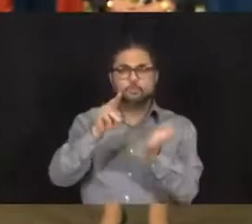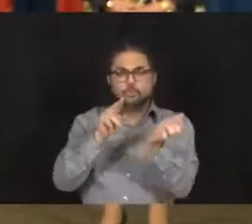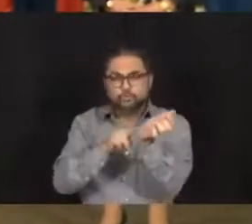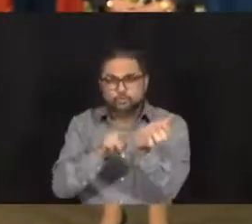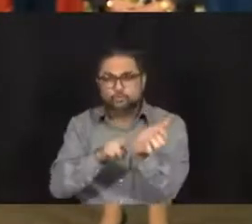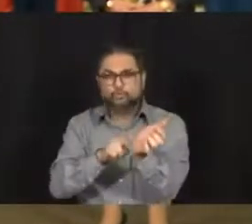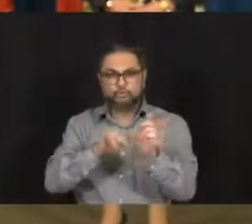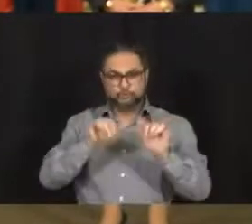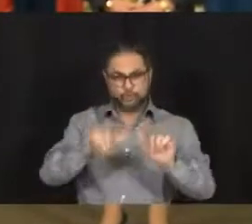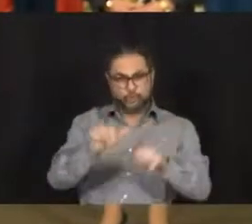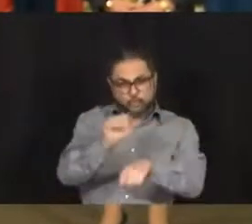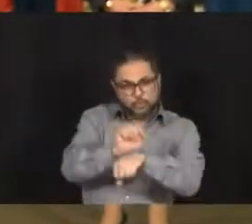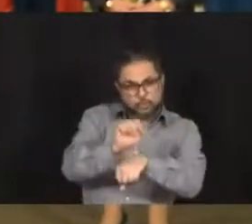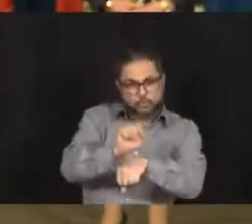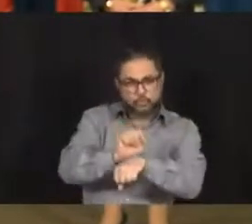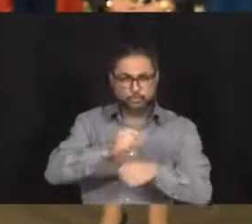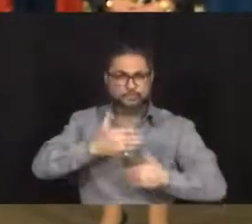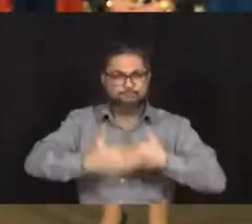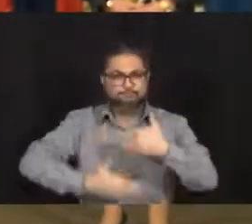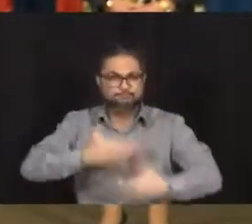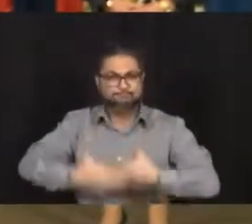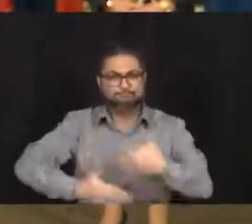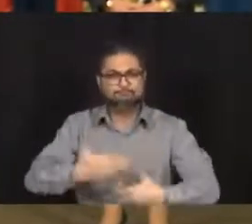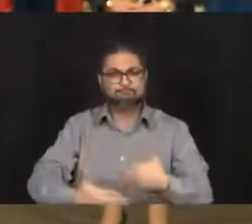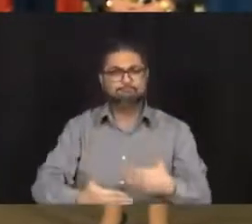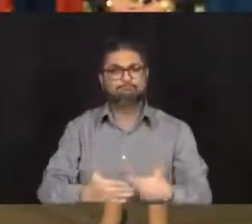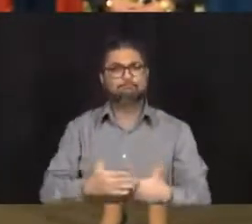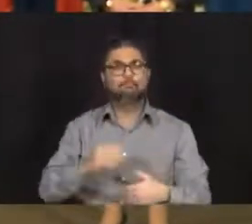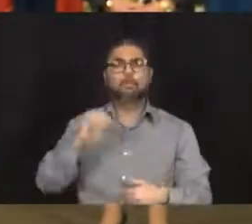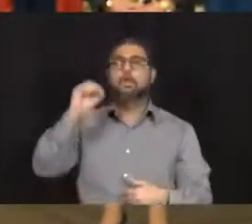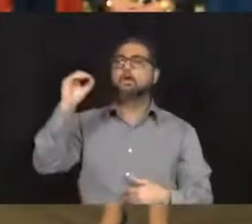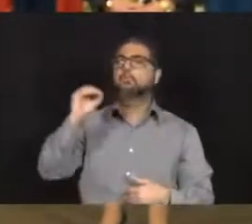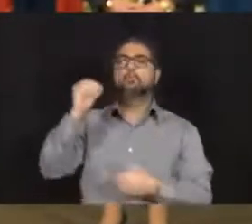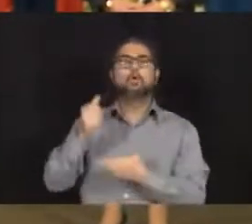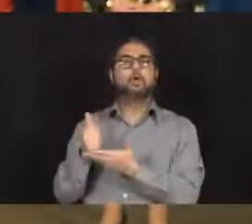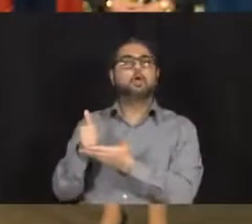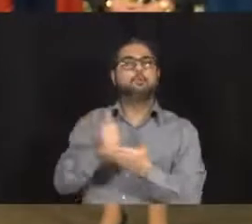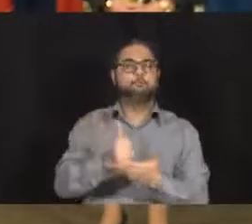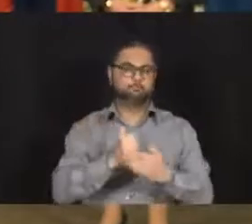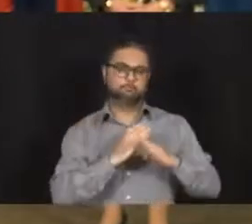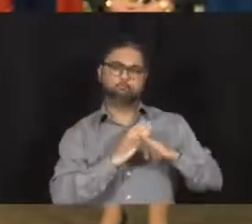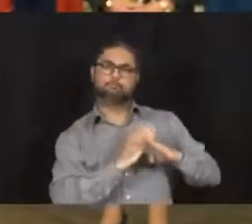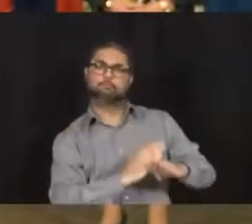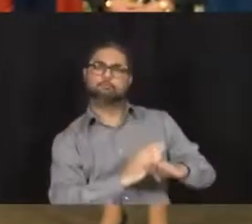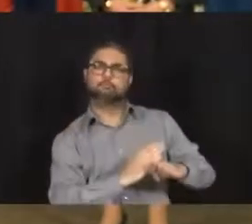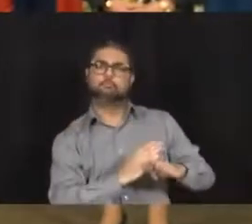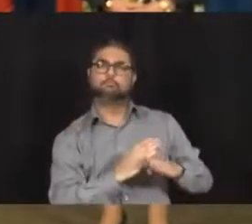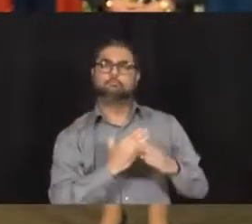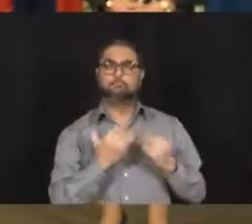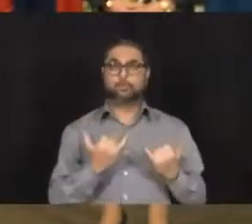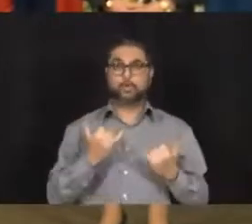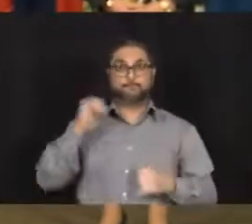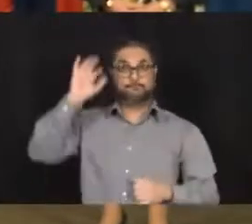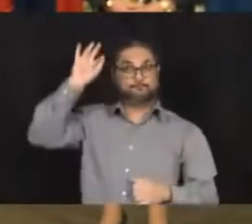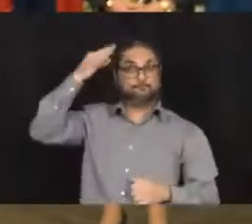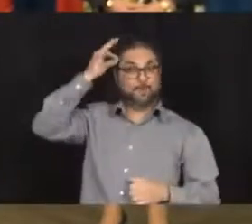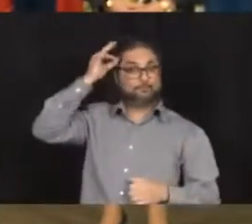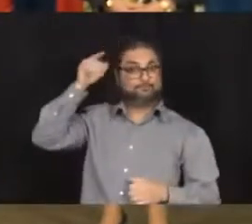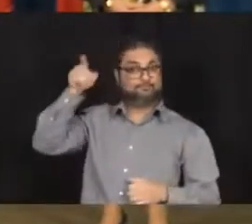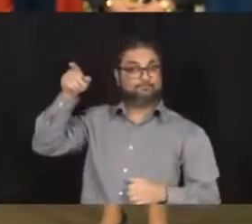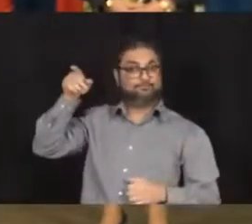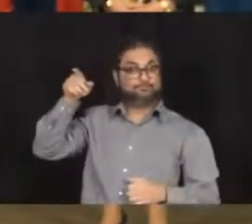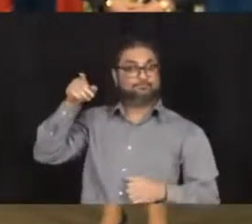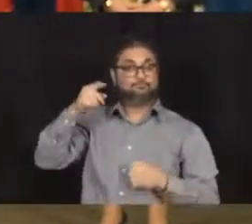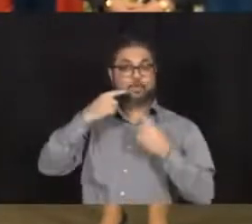doing to protect staff and residents that goes above and beyond the federal measures that were announced today? And what do you do to ensure there's enough